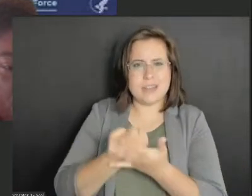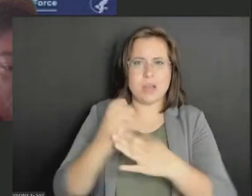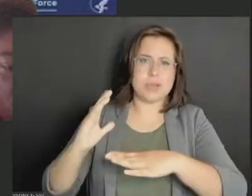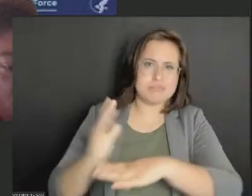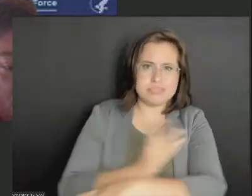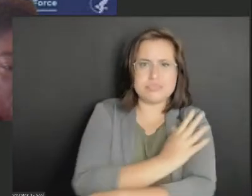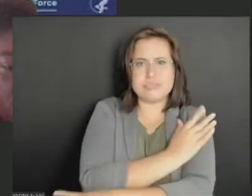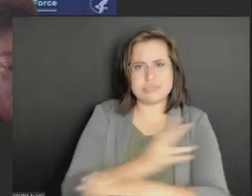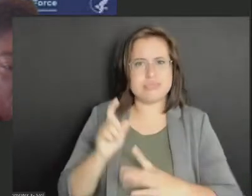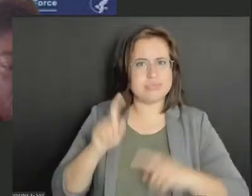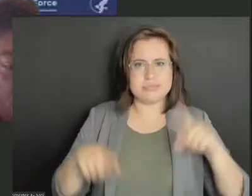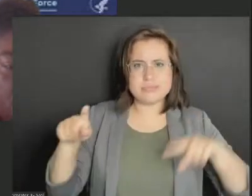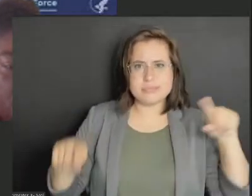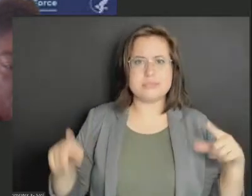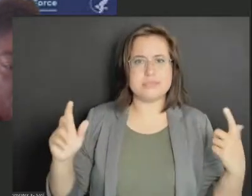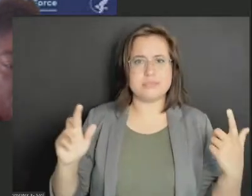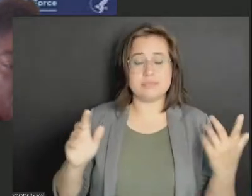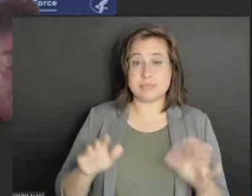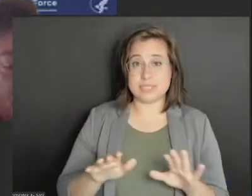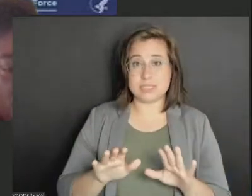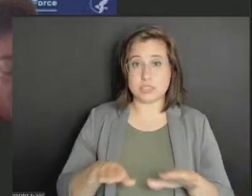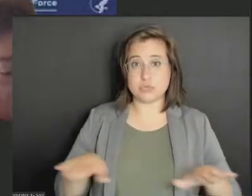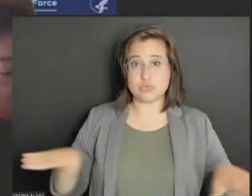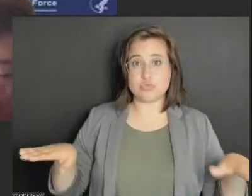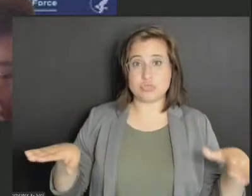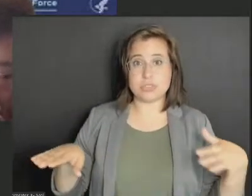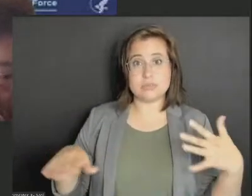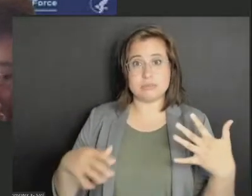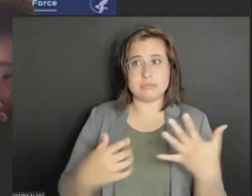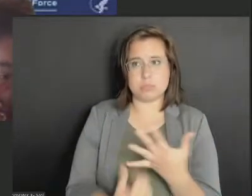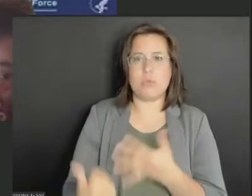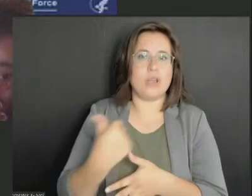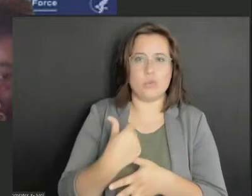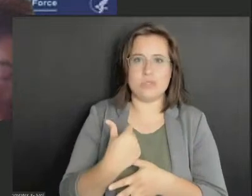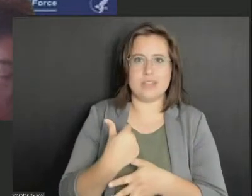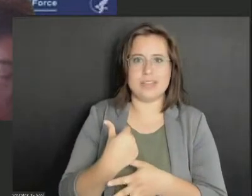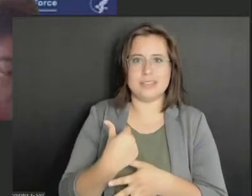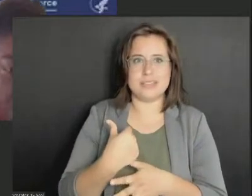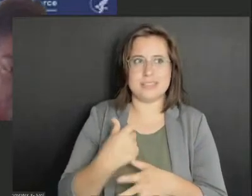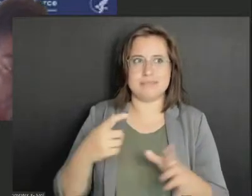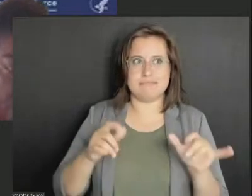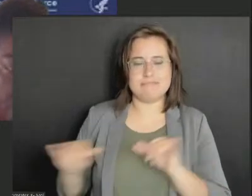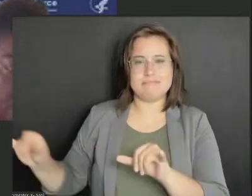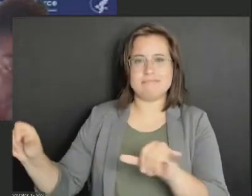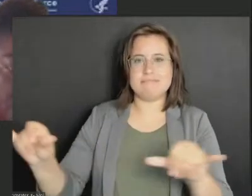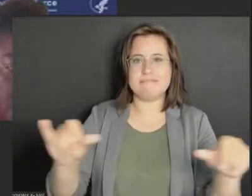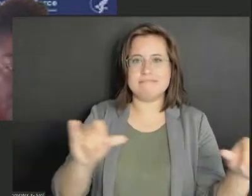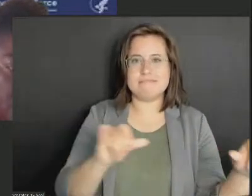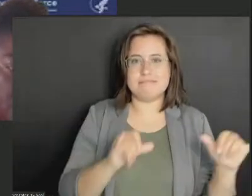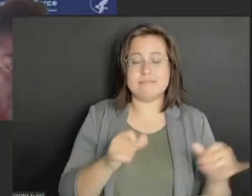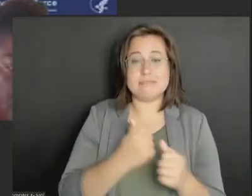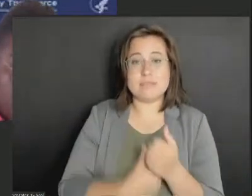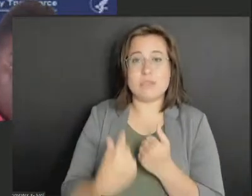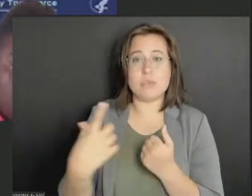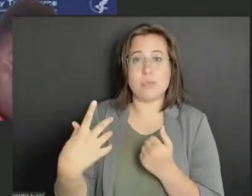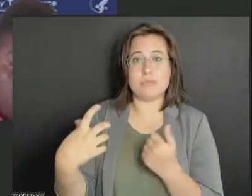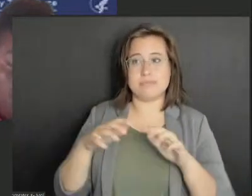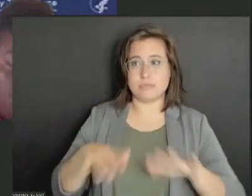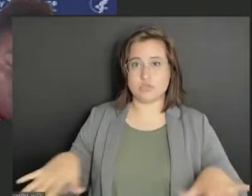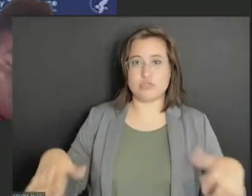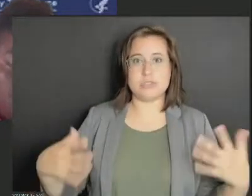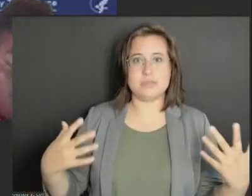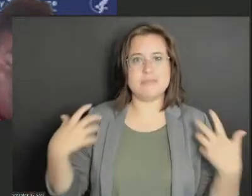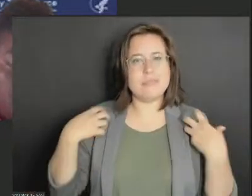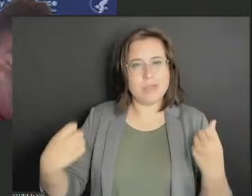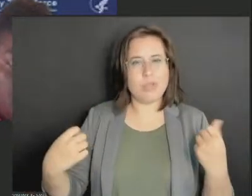we prioritize our kids across the board. Everyone wants our children to be healthy, to grow up, and lead